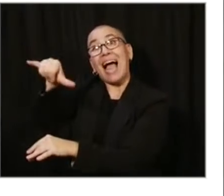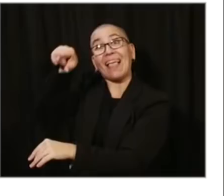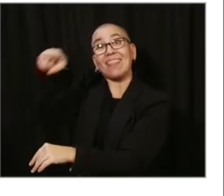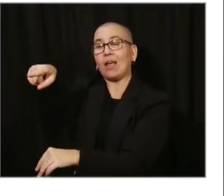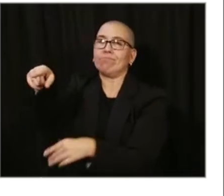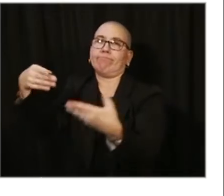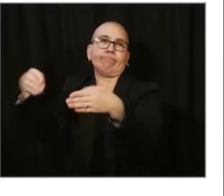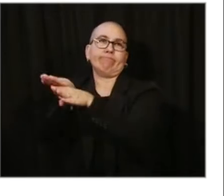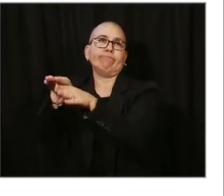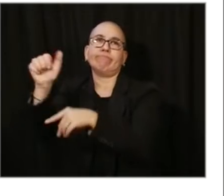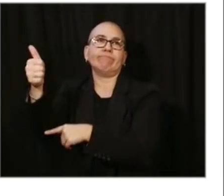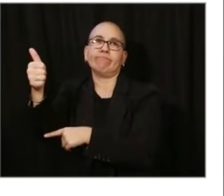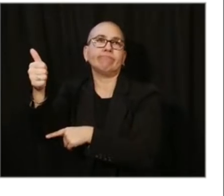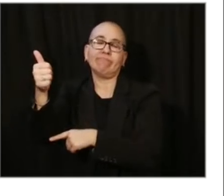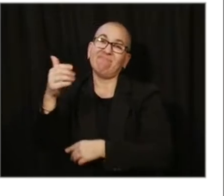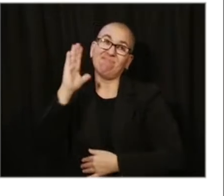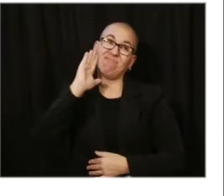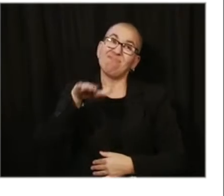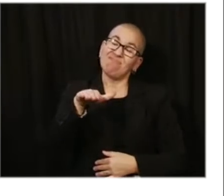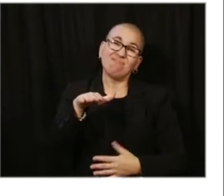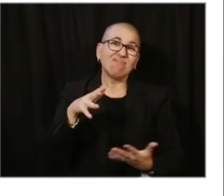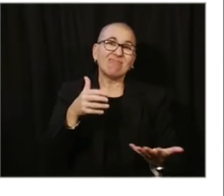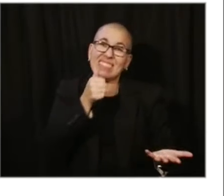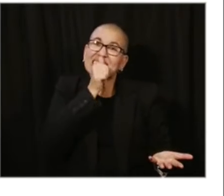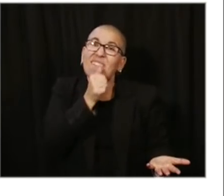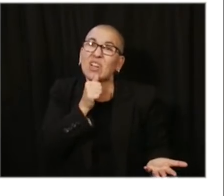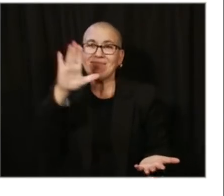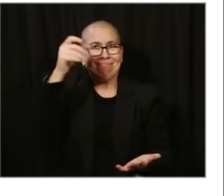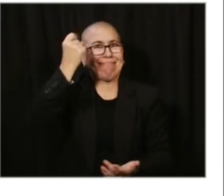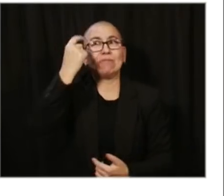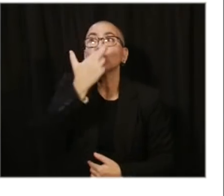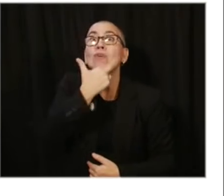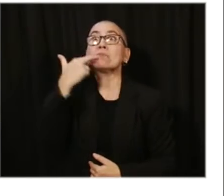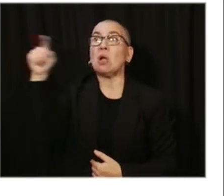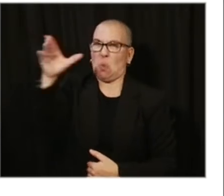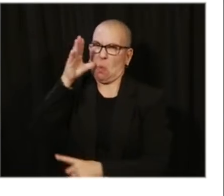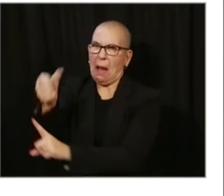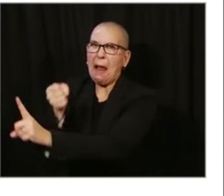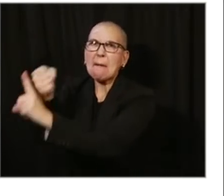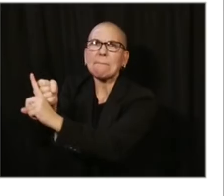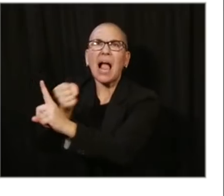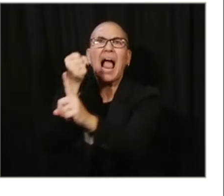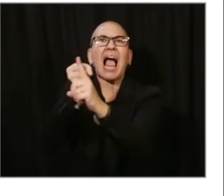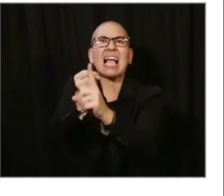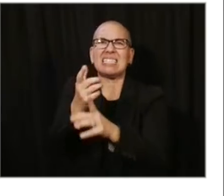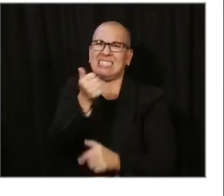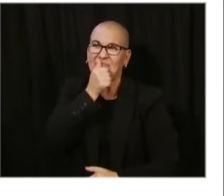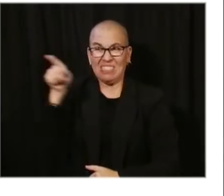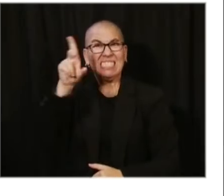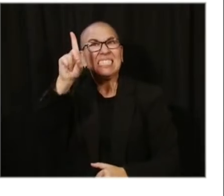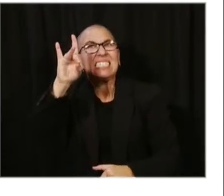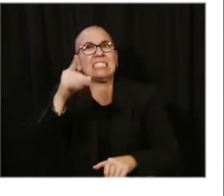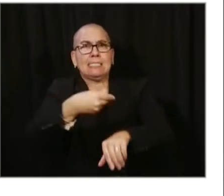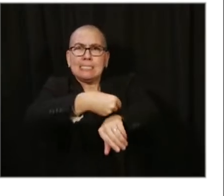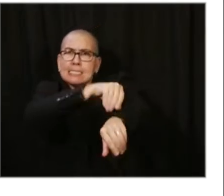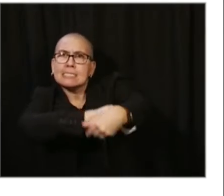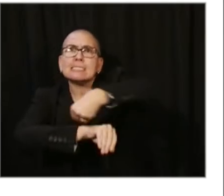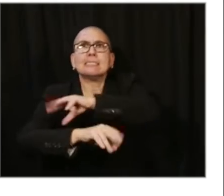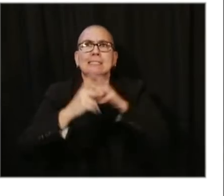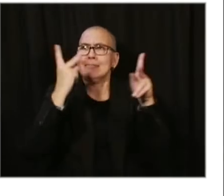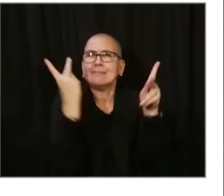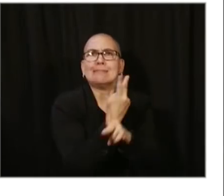so right, and they have gone to great pains, whether it be filtration, whether it be plexiglass, whether it be masking. And this